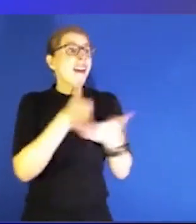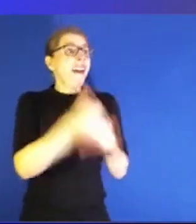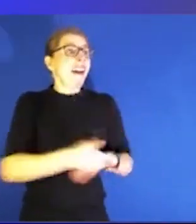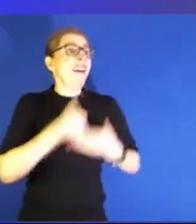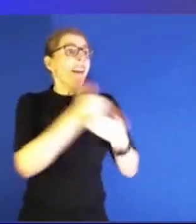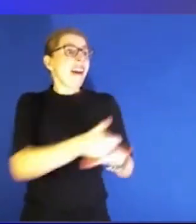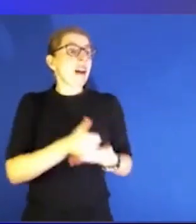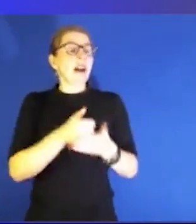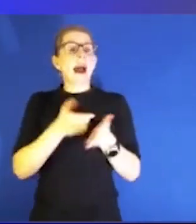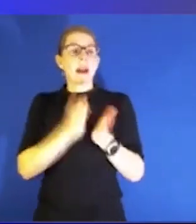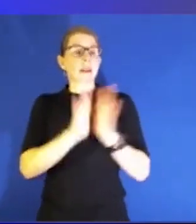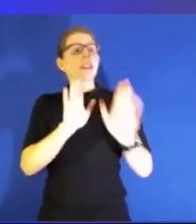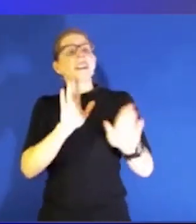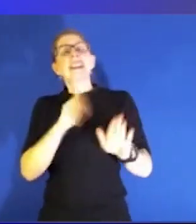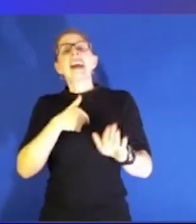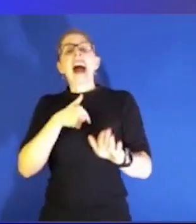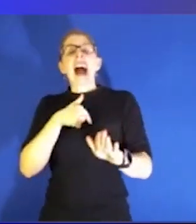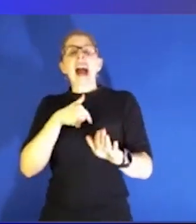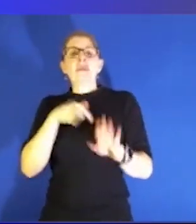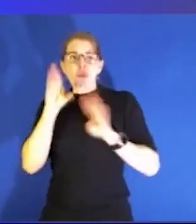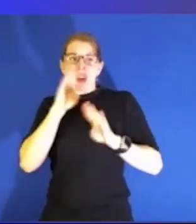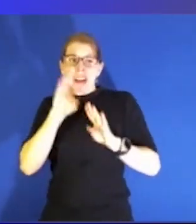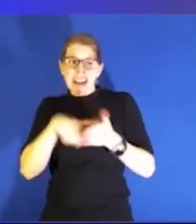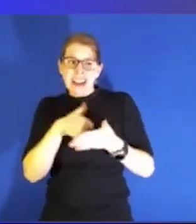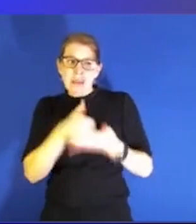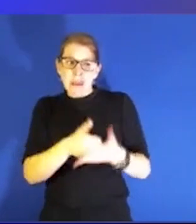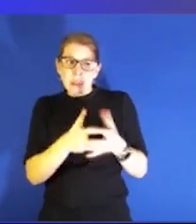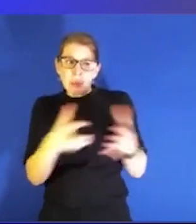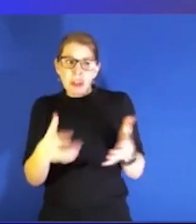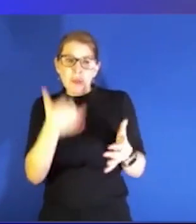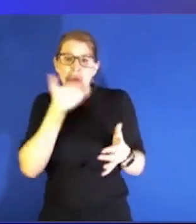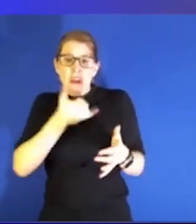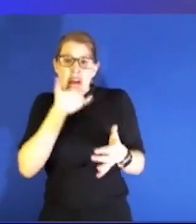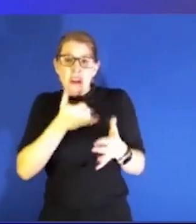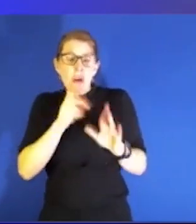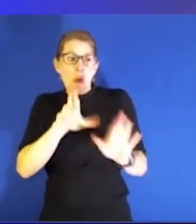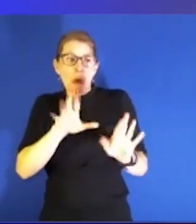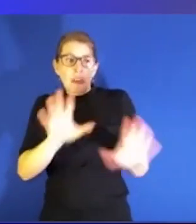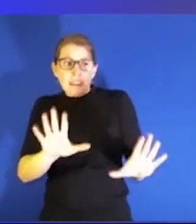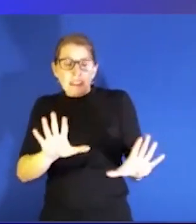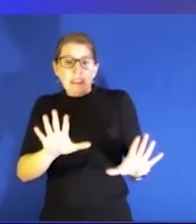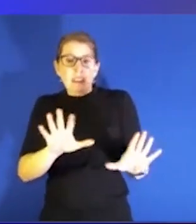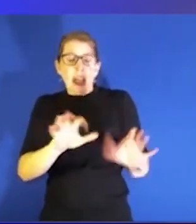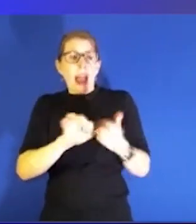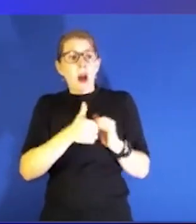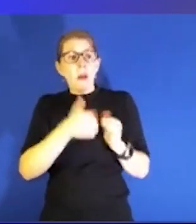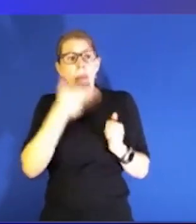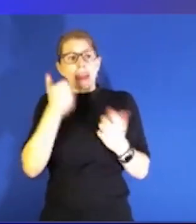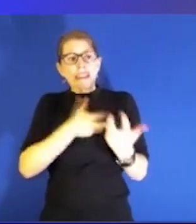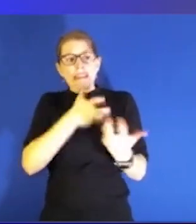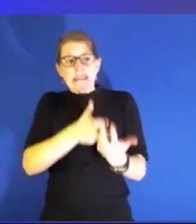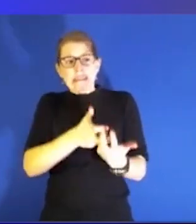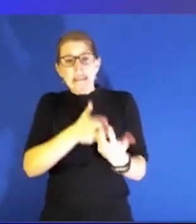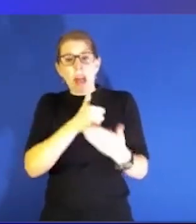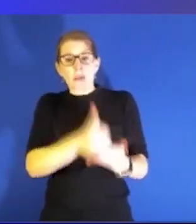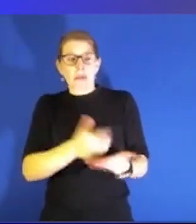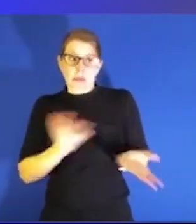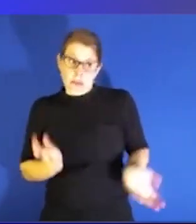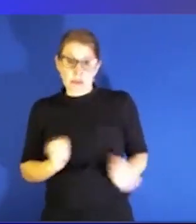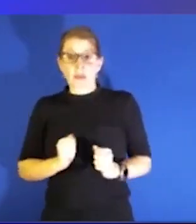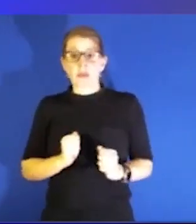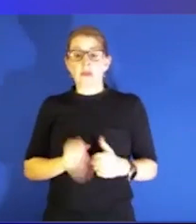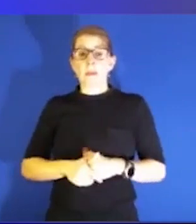want to be helpful. I'm worried I'm smothering you. I'm worried I'm doing it wrong or doing the wrong thing for you. Tell me, is this helpful? So it takes